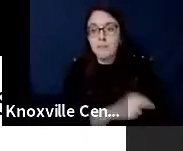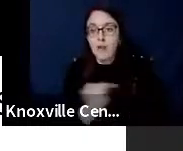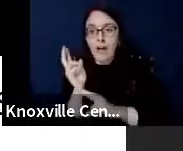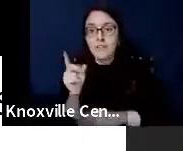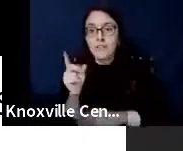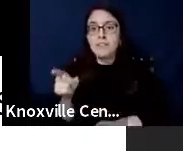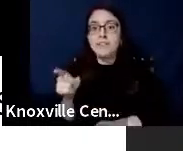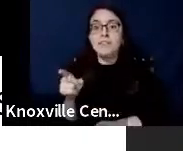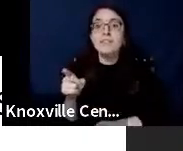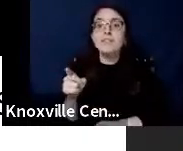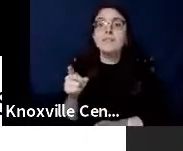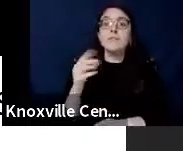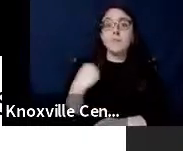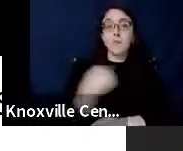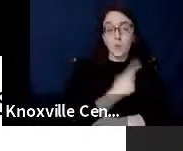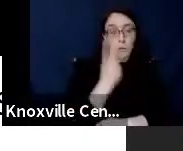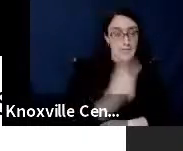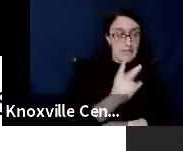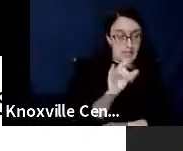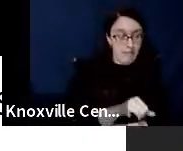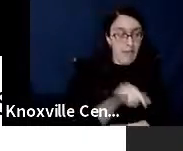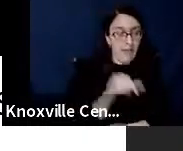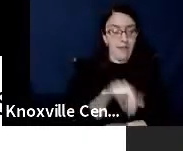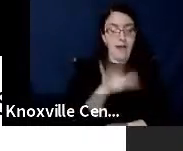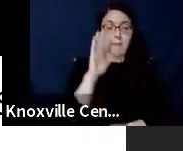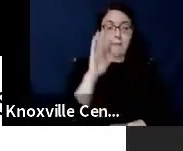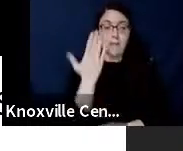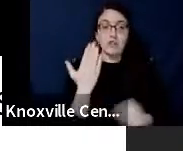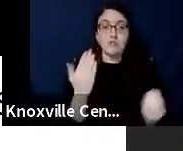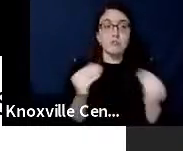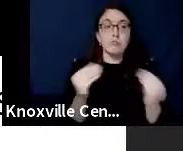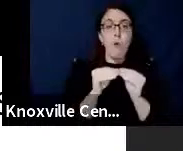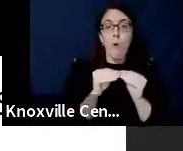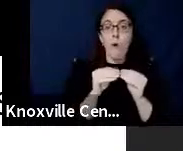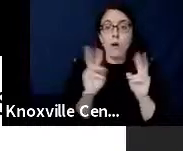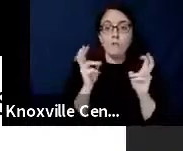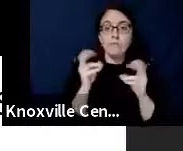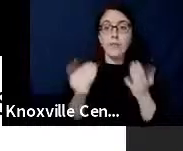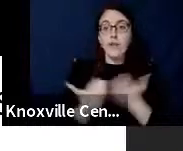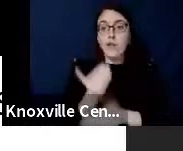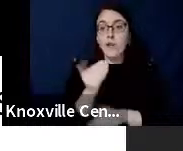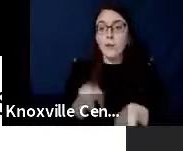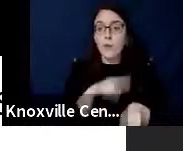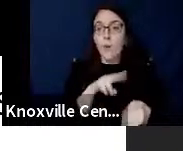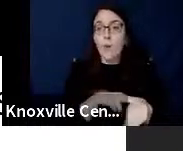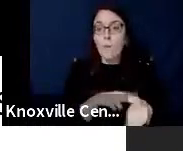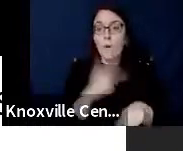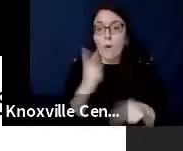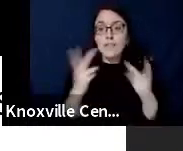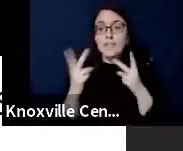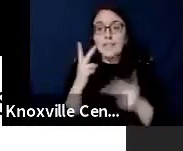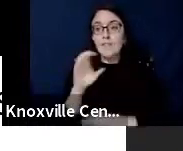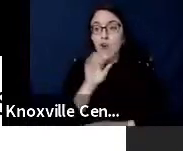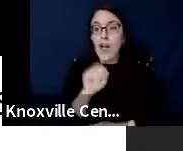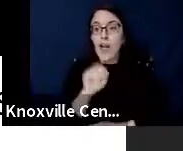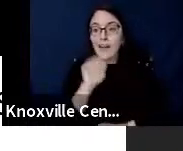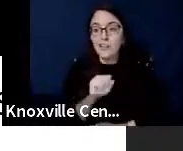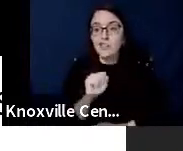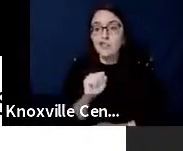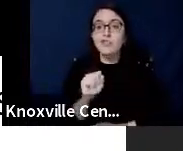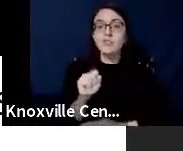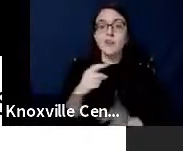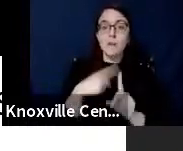appears to be kind of the new normal of what we're seeing in the age demographics of positive